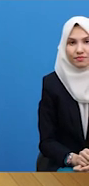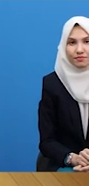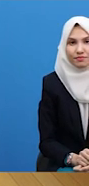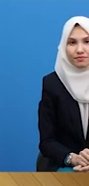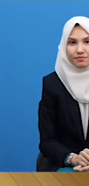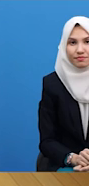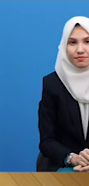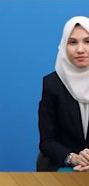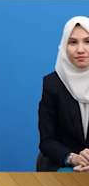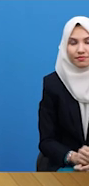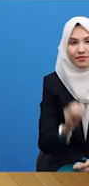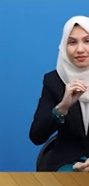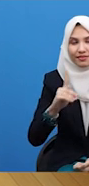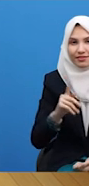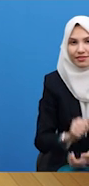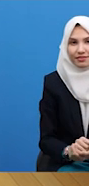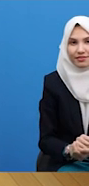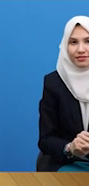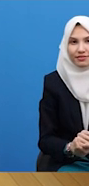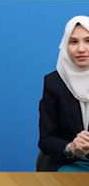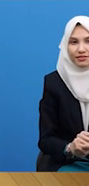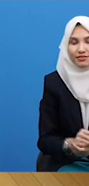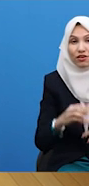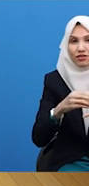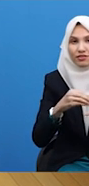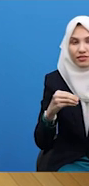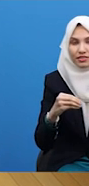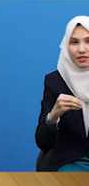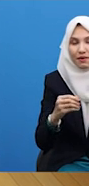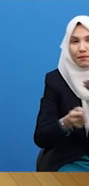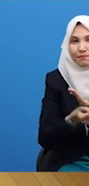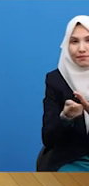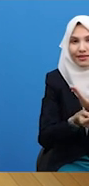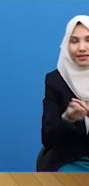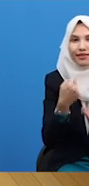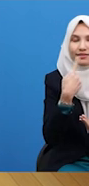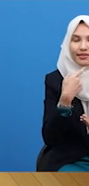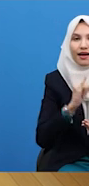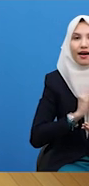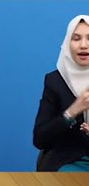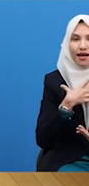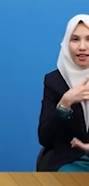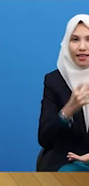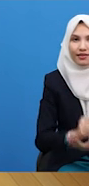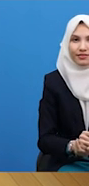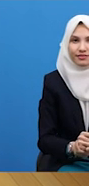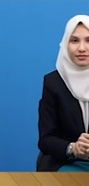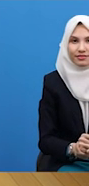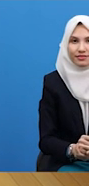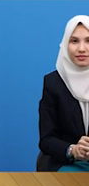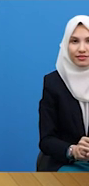Or you can state your choice by simply saying, "I like math